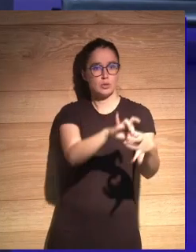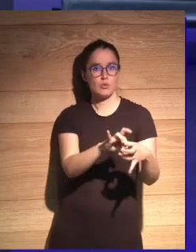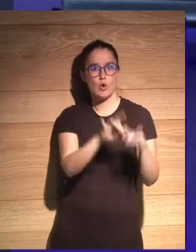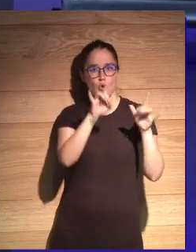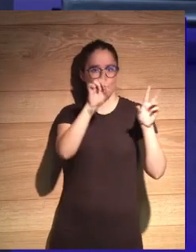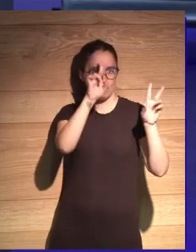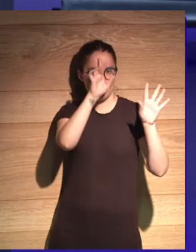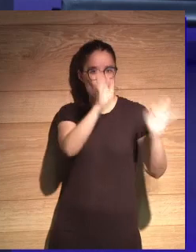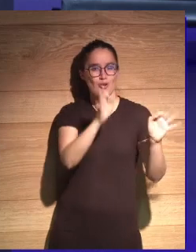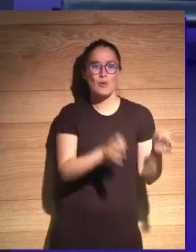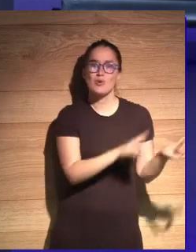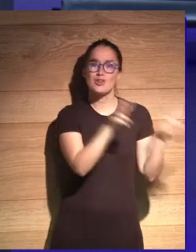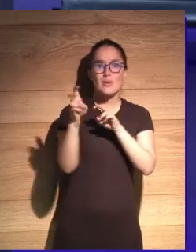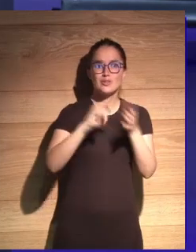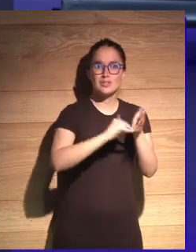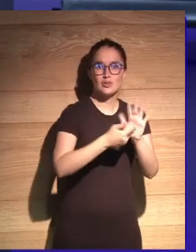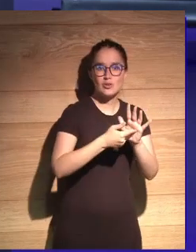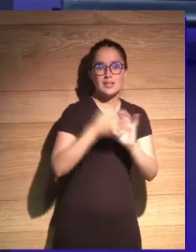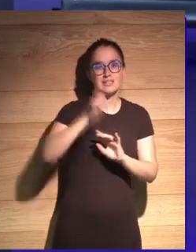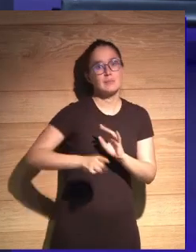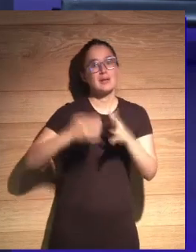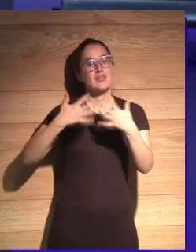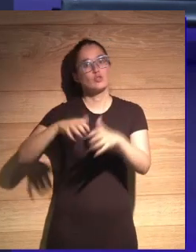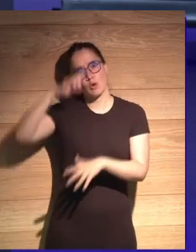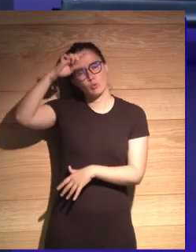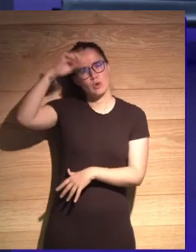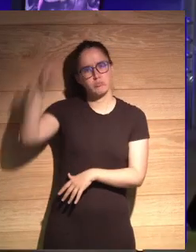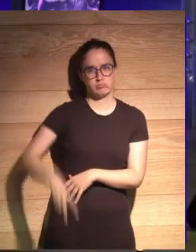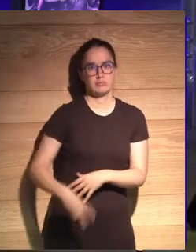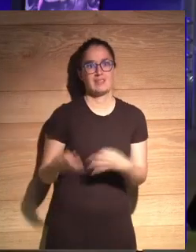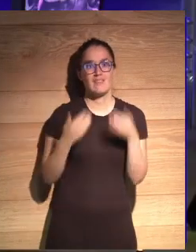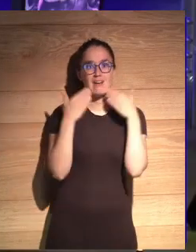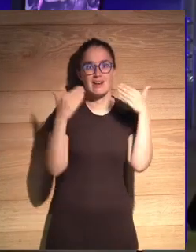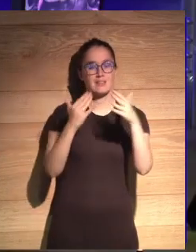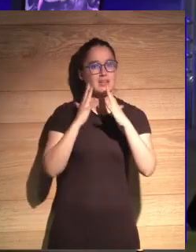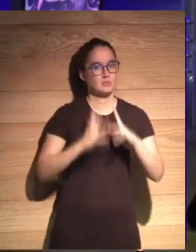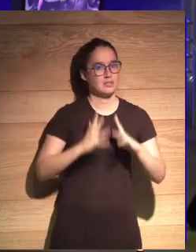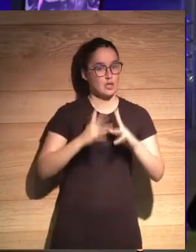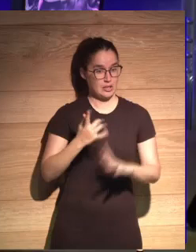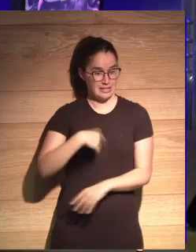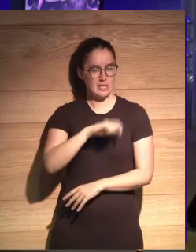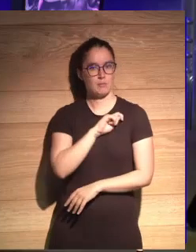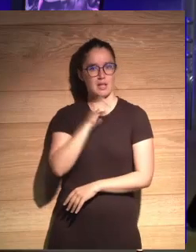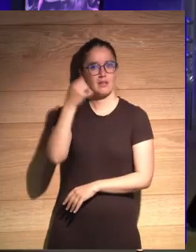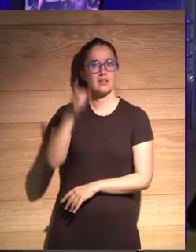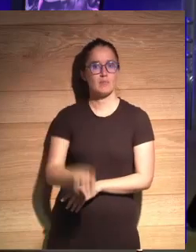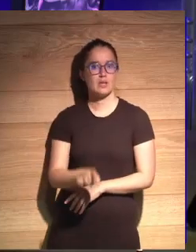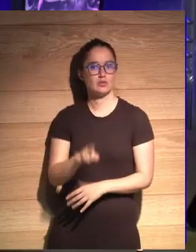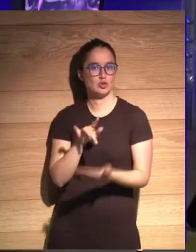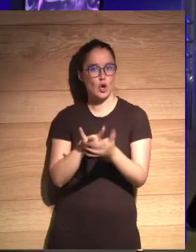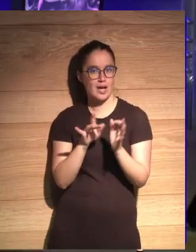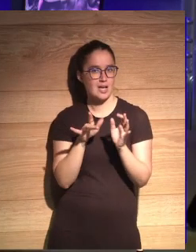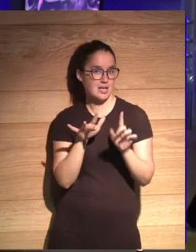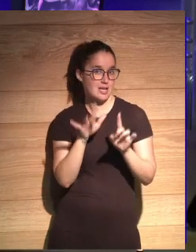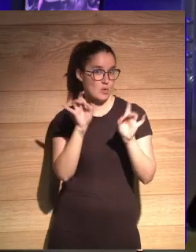is supporting gaming due to its link with innovation and technology and to culture, and we have to